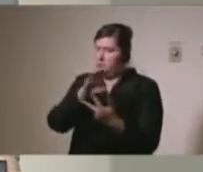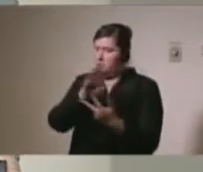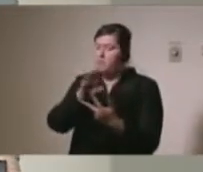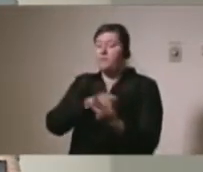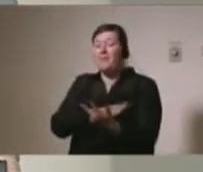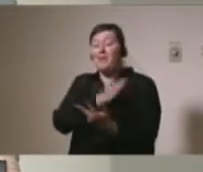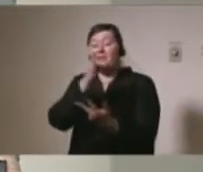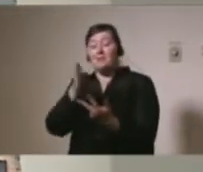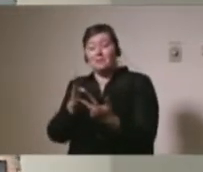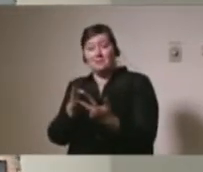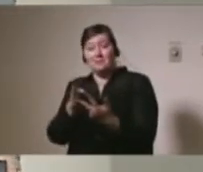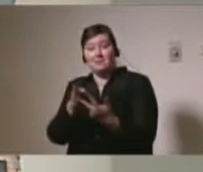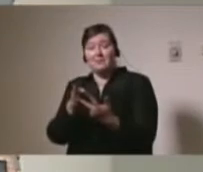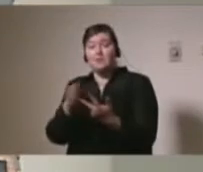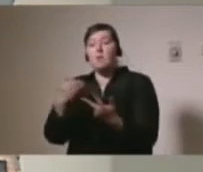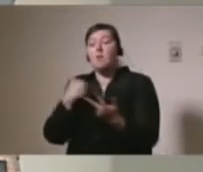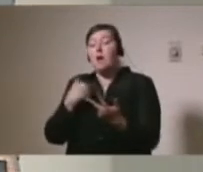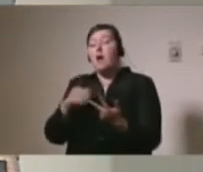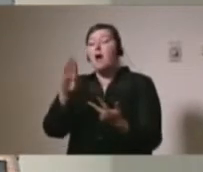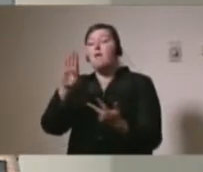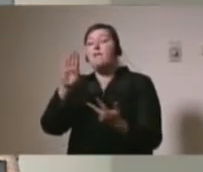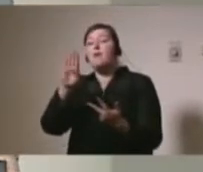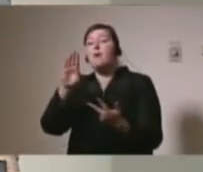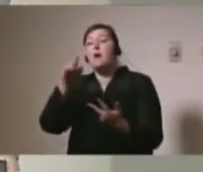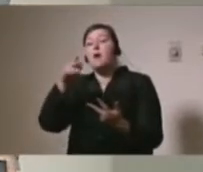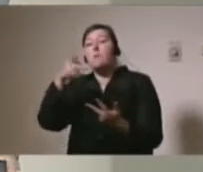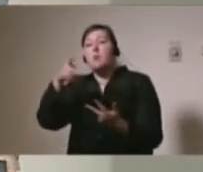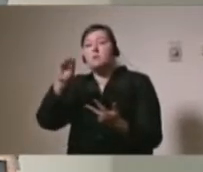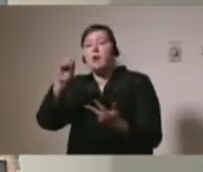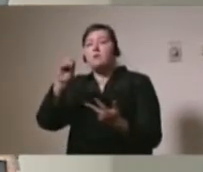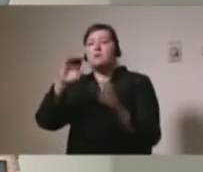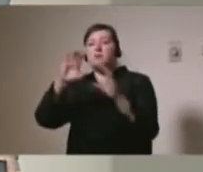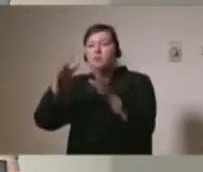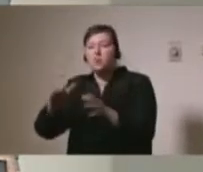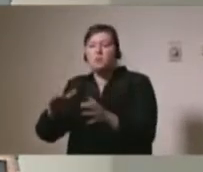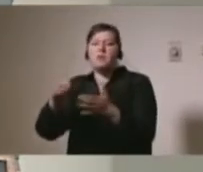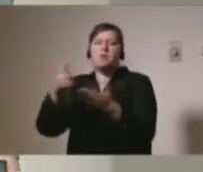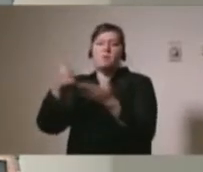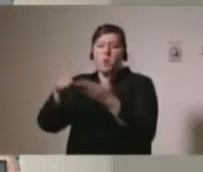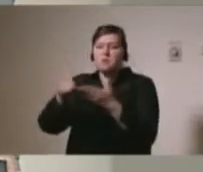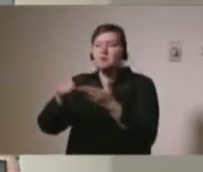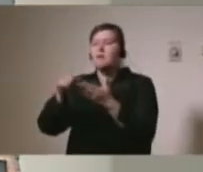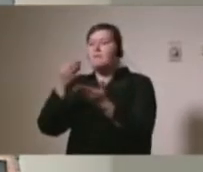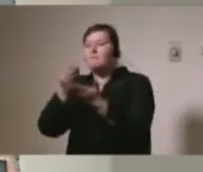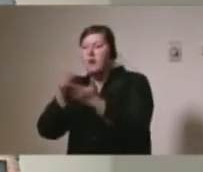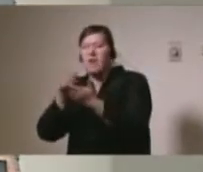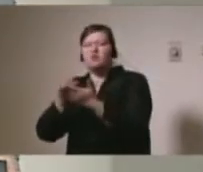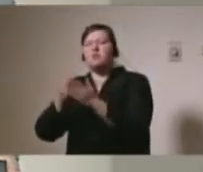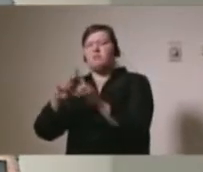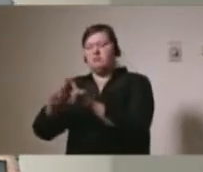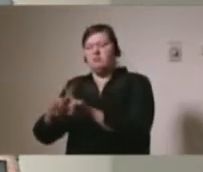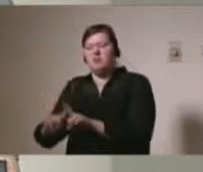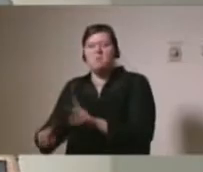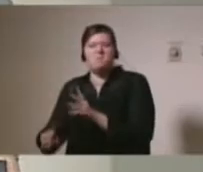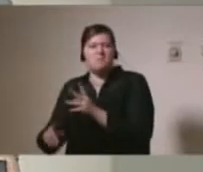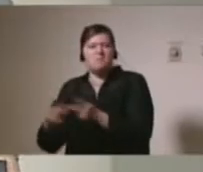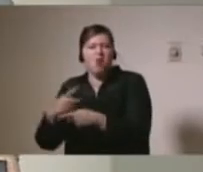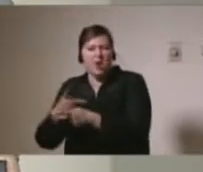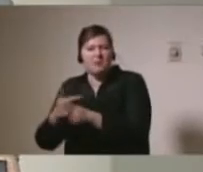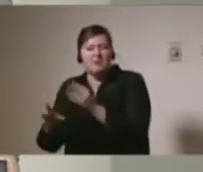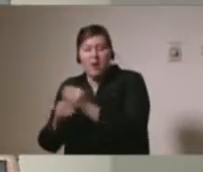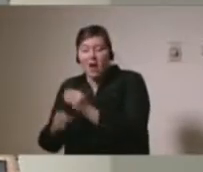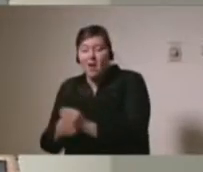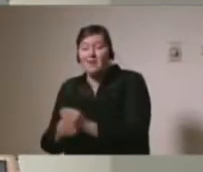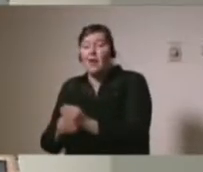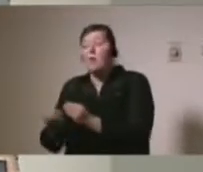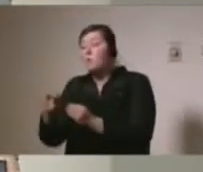we also have the products from the Postal Group's companies, postal, financial, and digital products, as well as